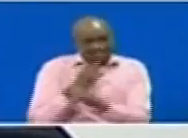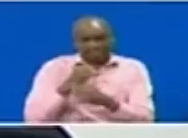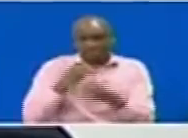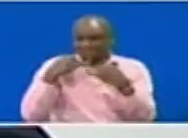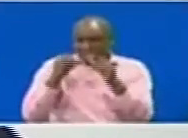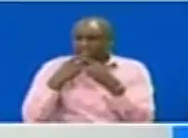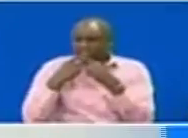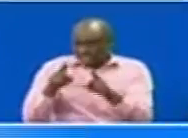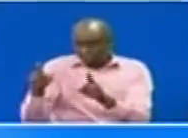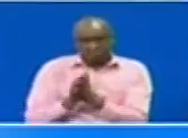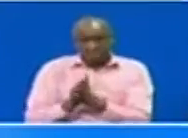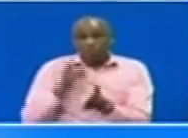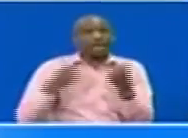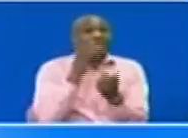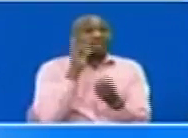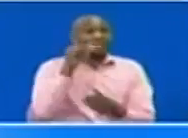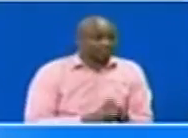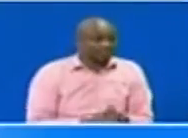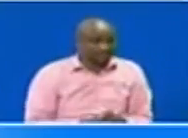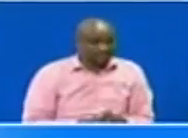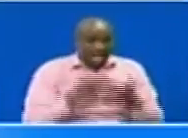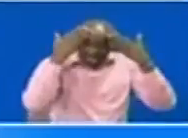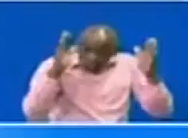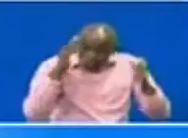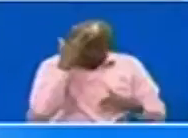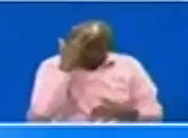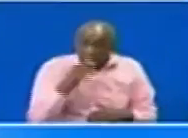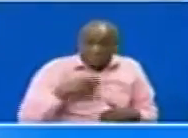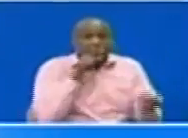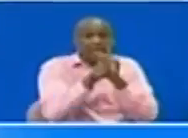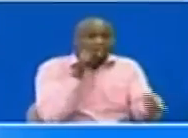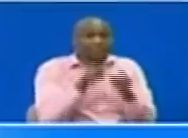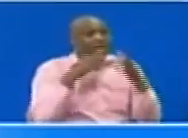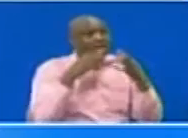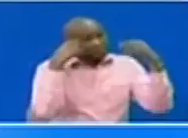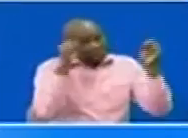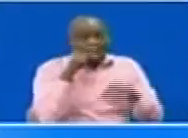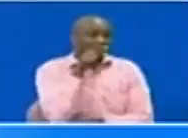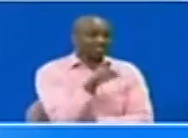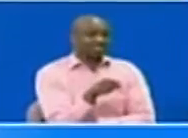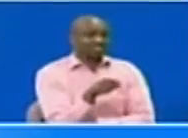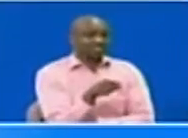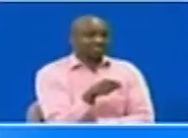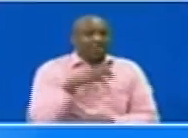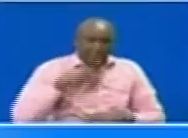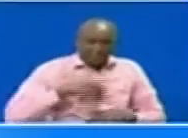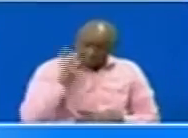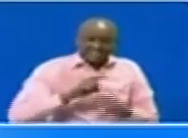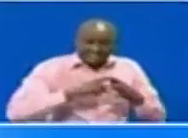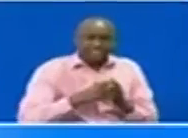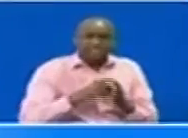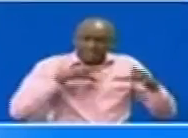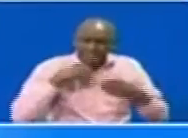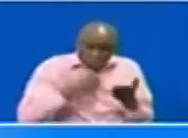in the government. What has happened? I don't know why people continue to blame the president about these things, because people must start